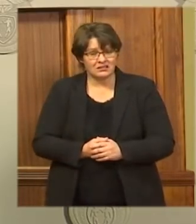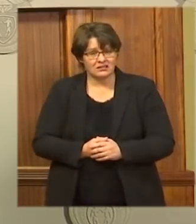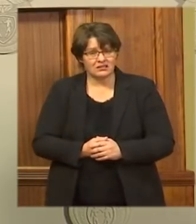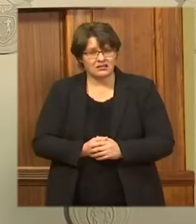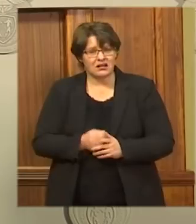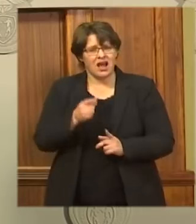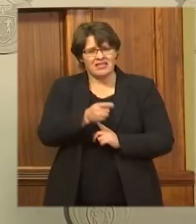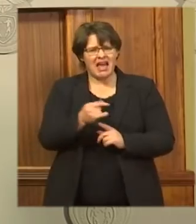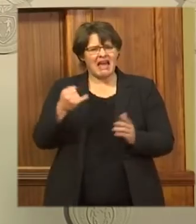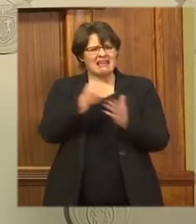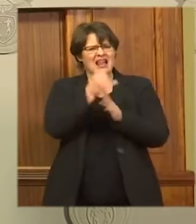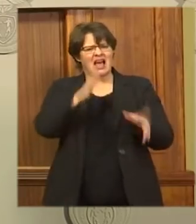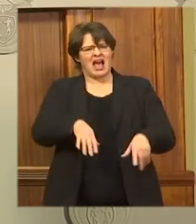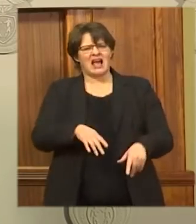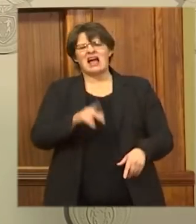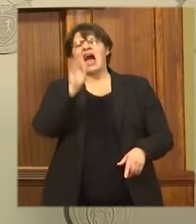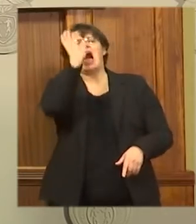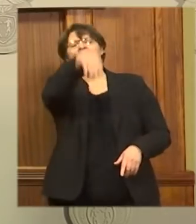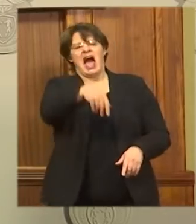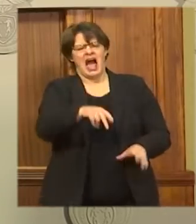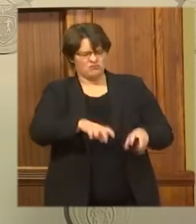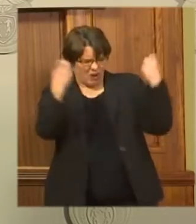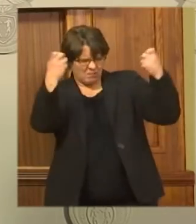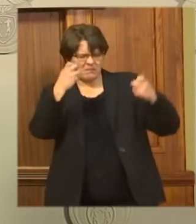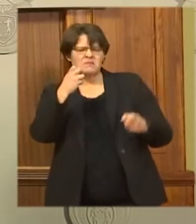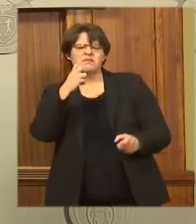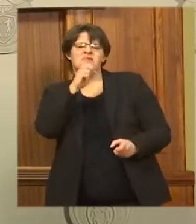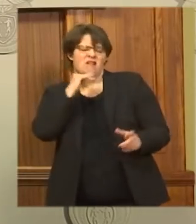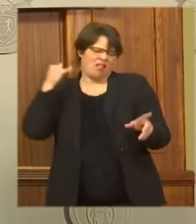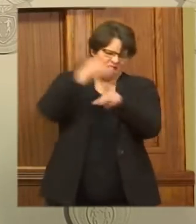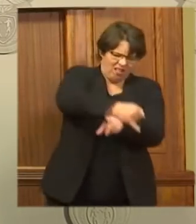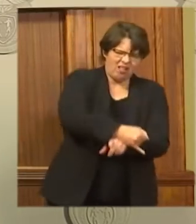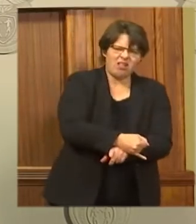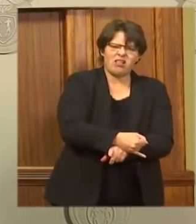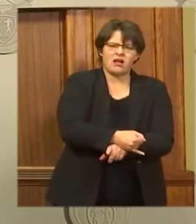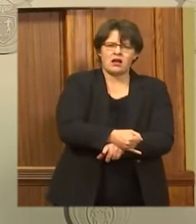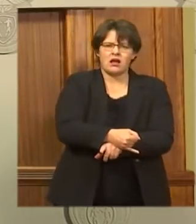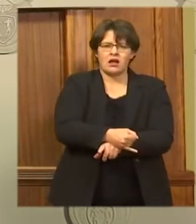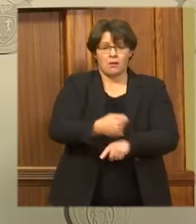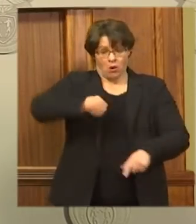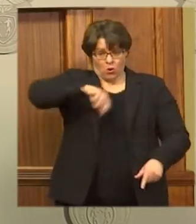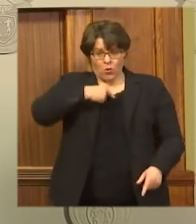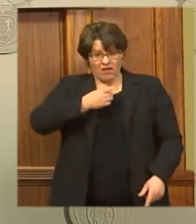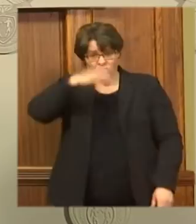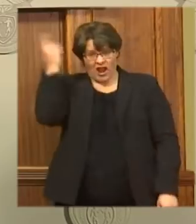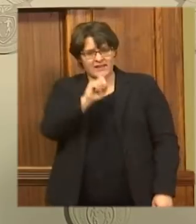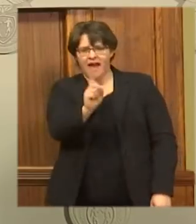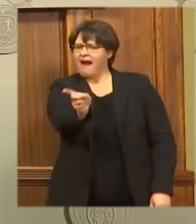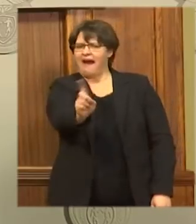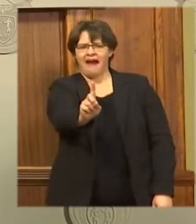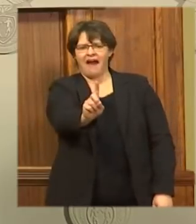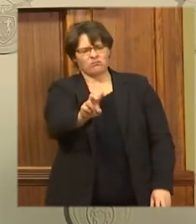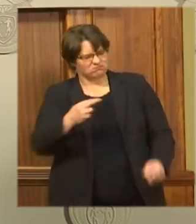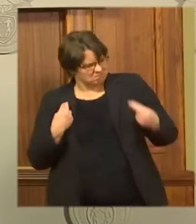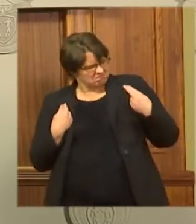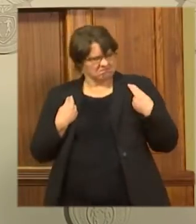killers thought they could silence them. But we will not forget them, and we will speak for